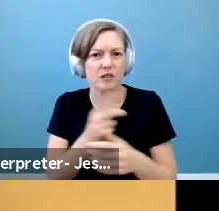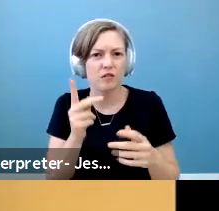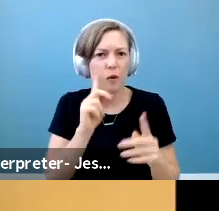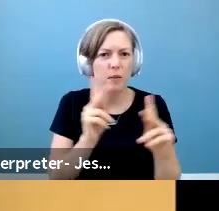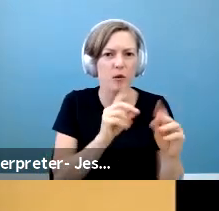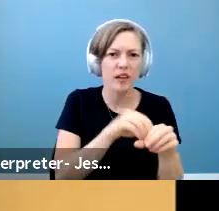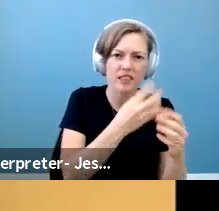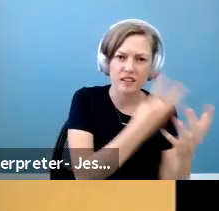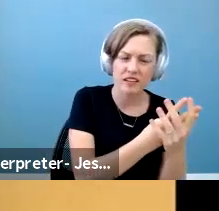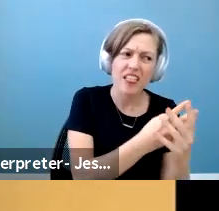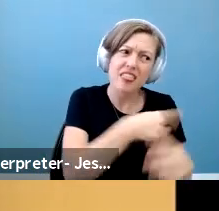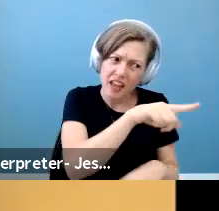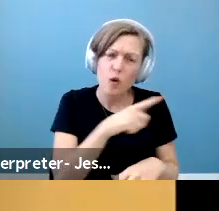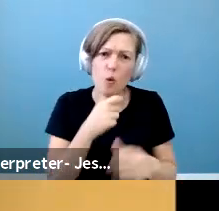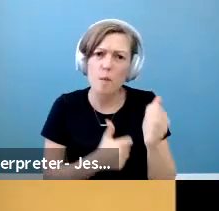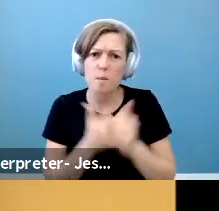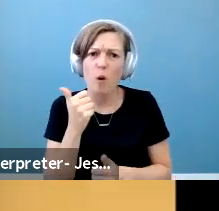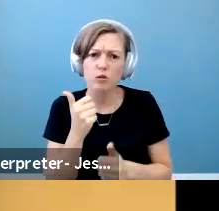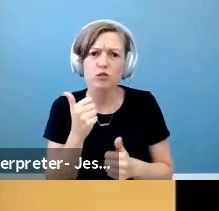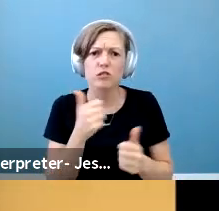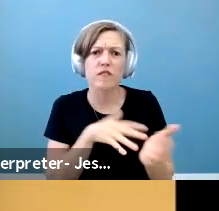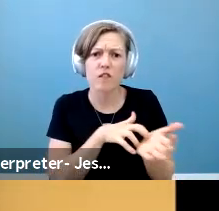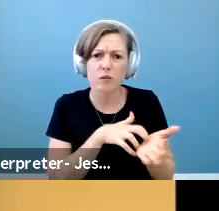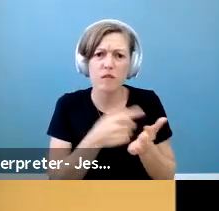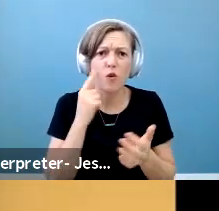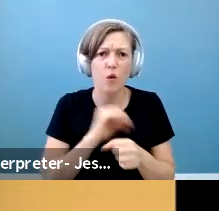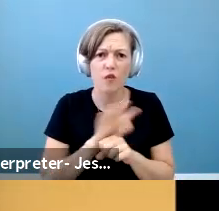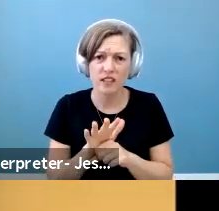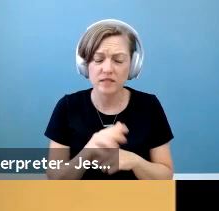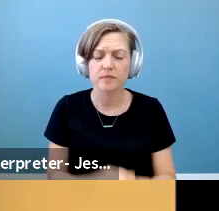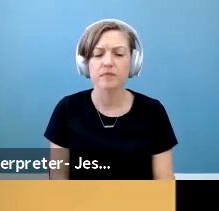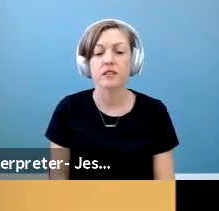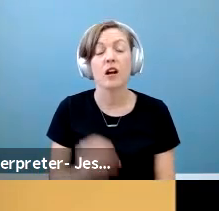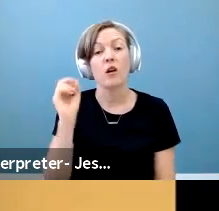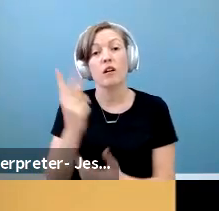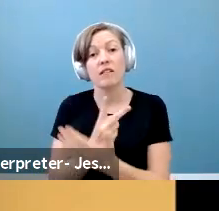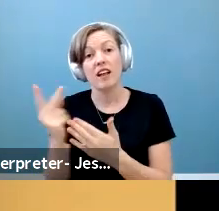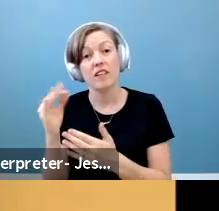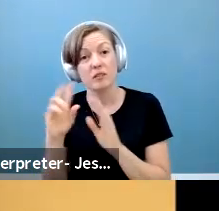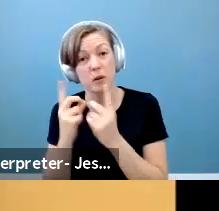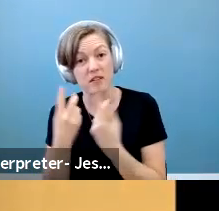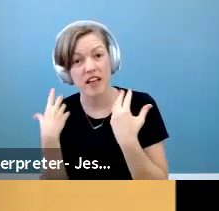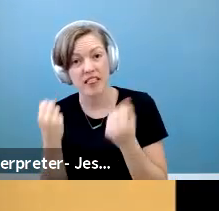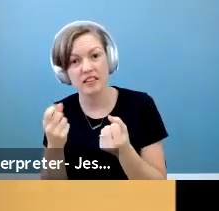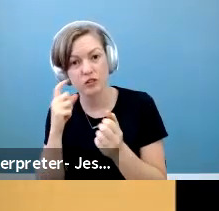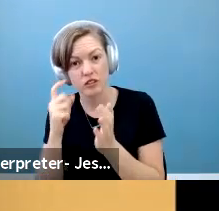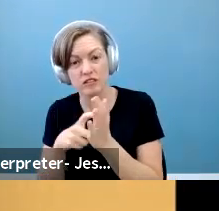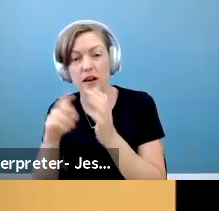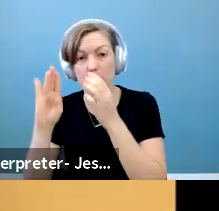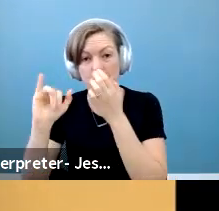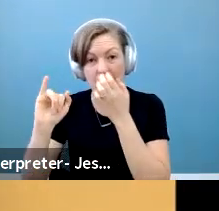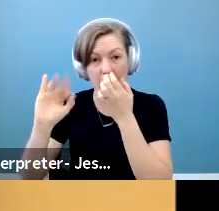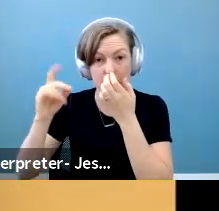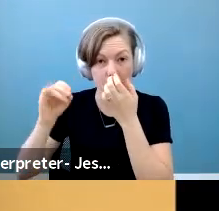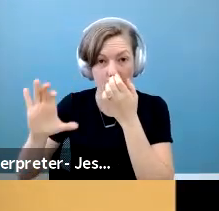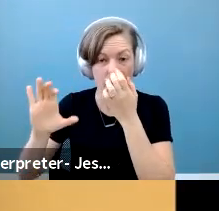among those most vulnerable to COVID-19? Or the failure of our Department of Health to notify BIPOC families of the availability of